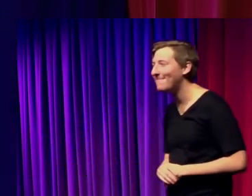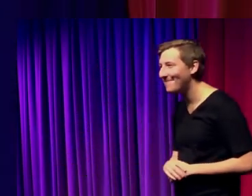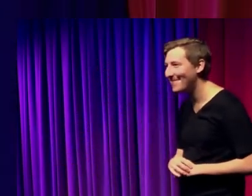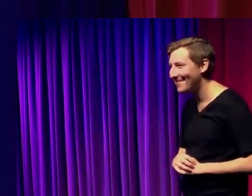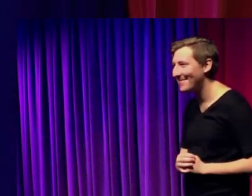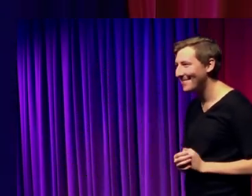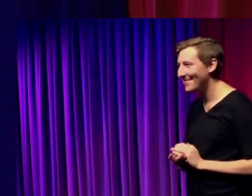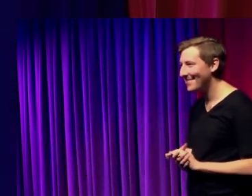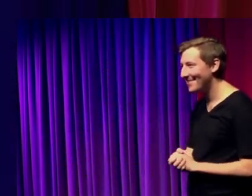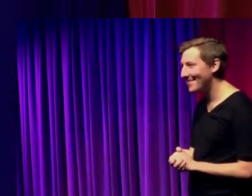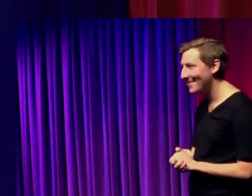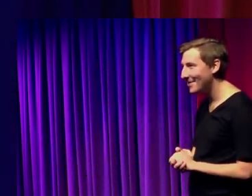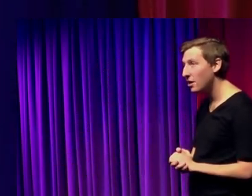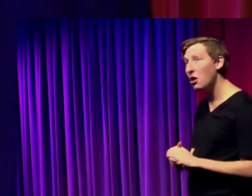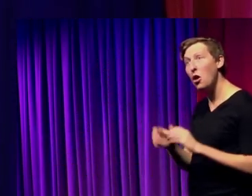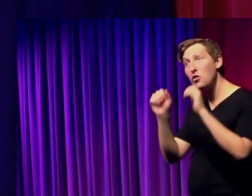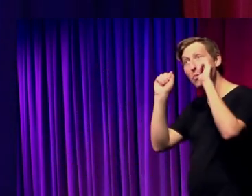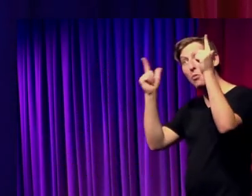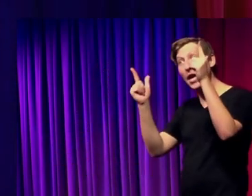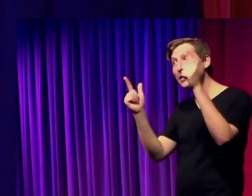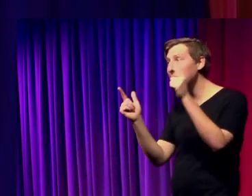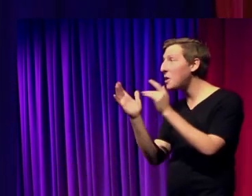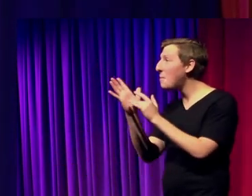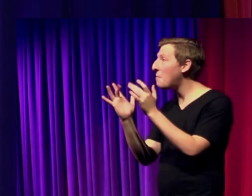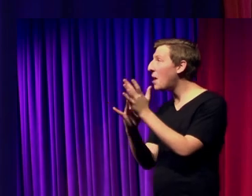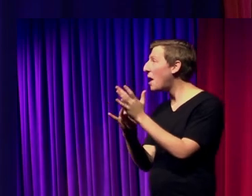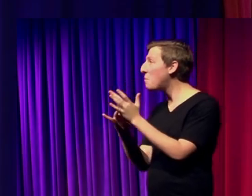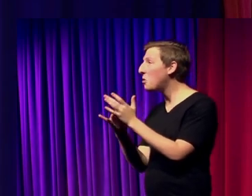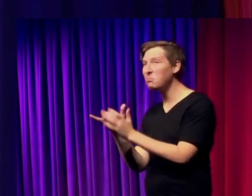But surprisingly, they were up to the same things.